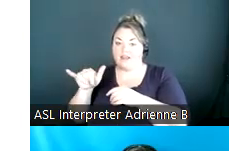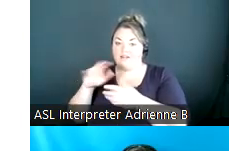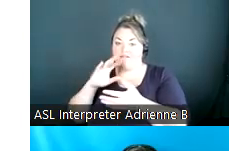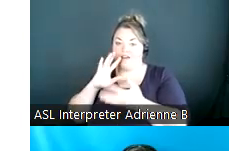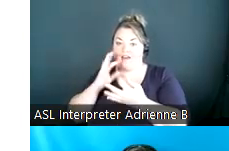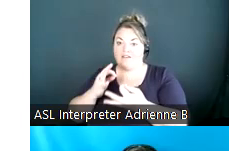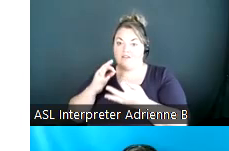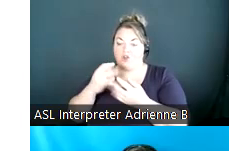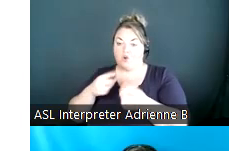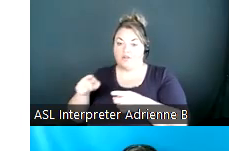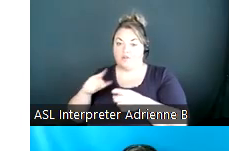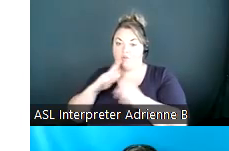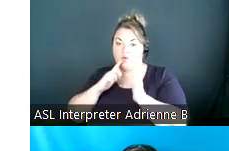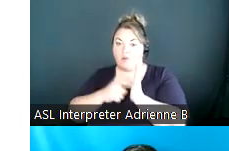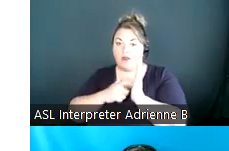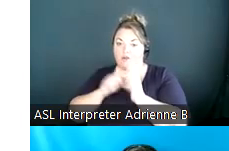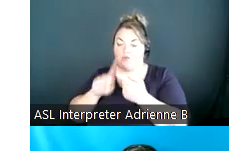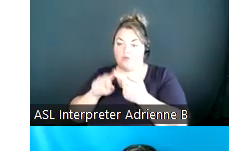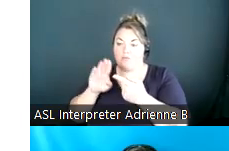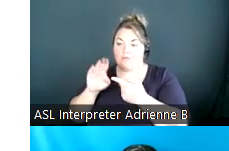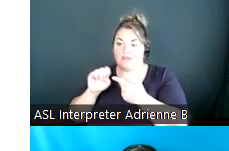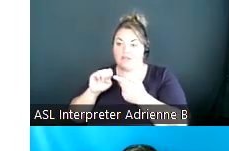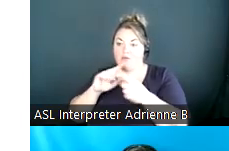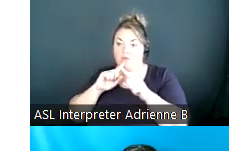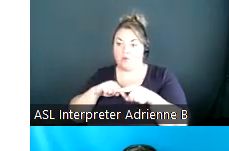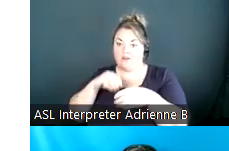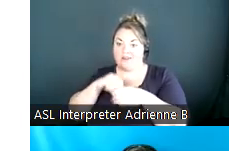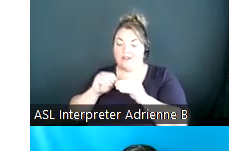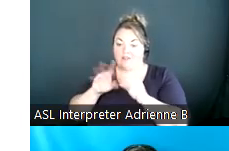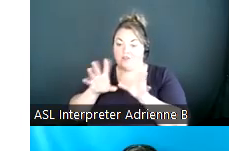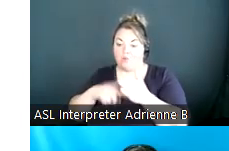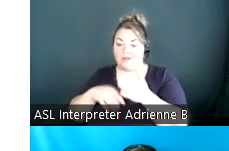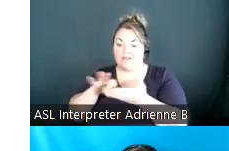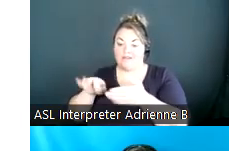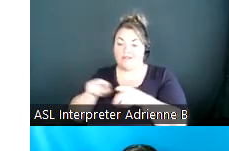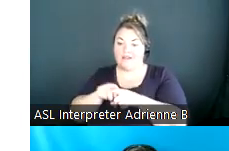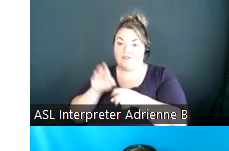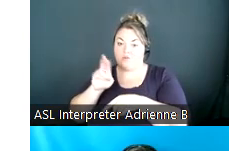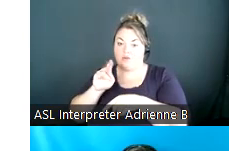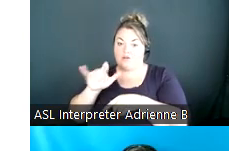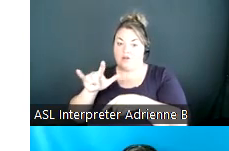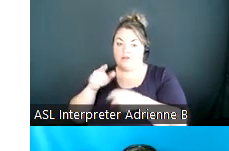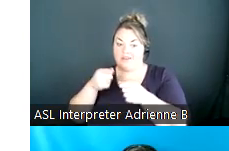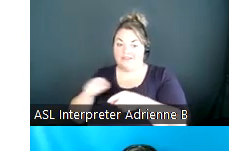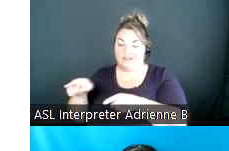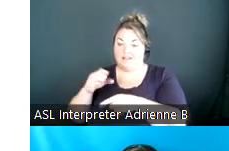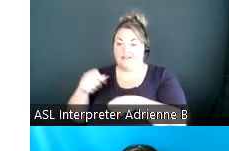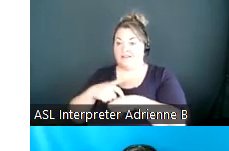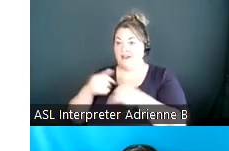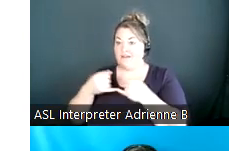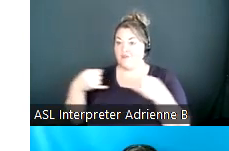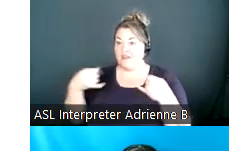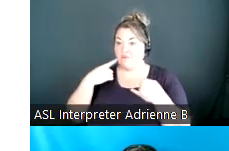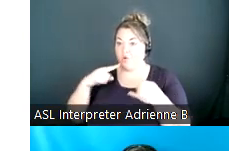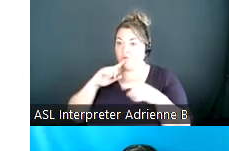to be reported, and clarification about what counts as a critical incident and the time frame for reporting. That time